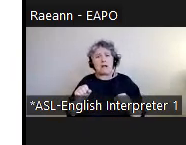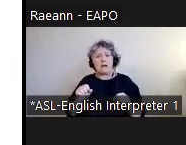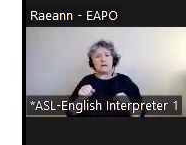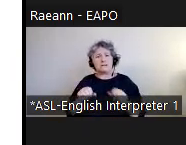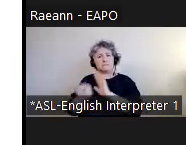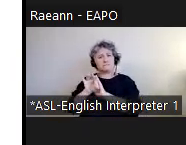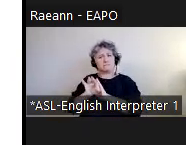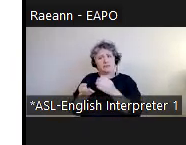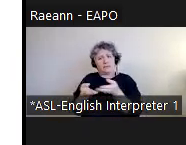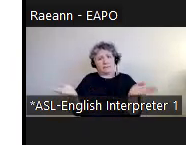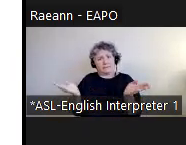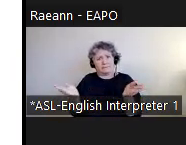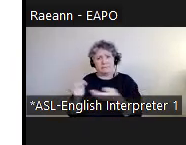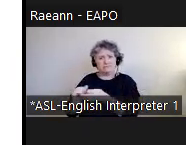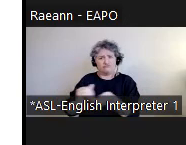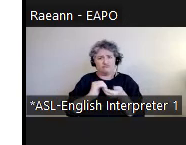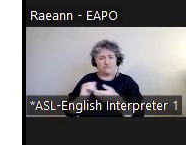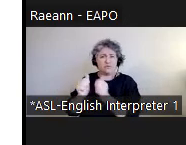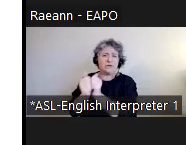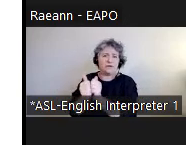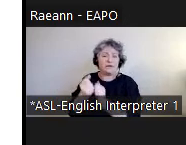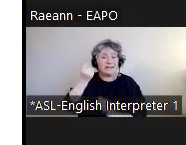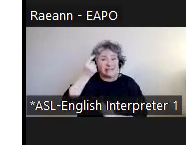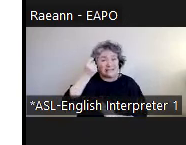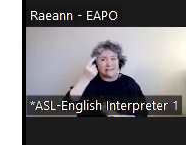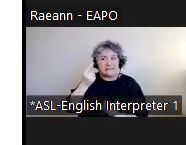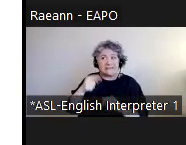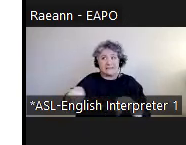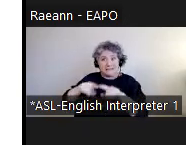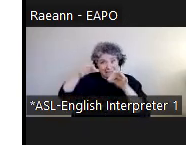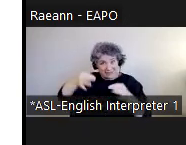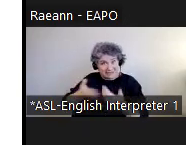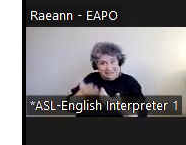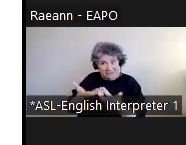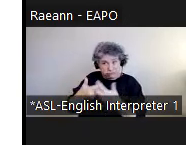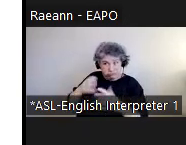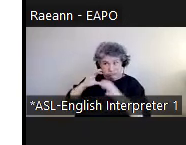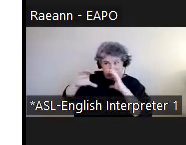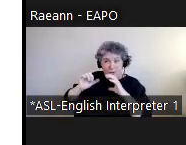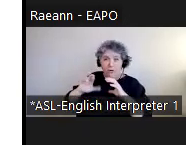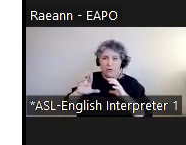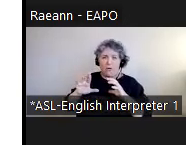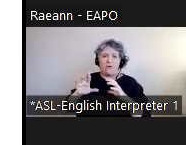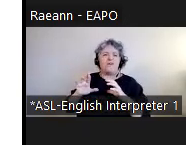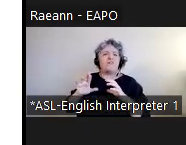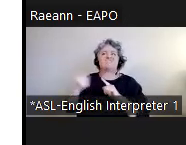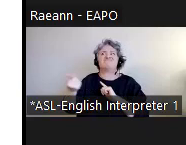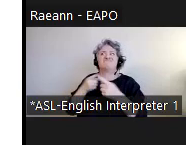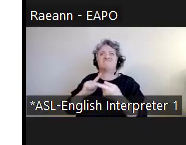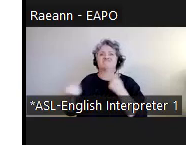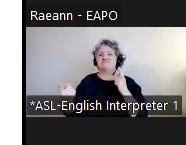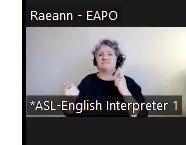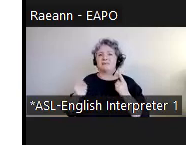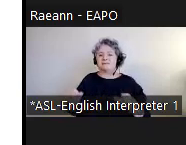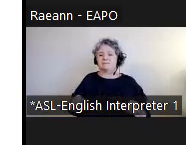and make decisions together. You just want to consider, how are they going to make those decisions? Are they going to be able to get along, or do I need to have a